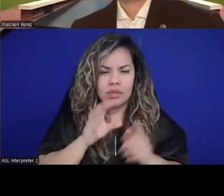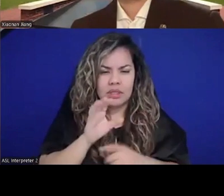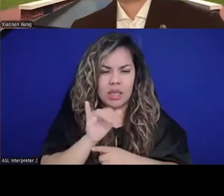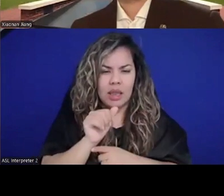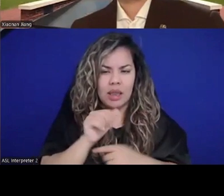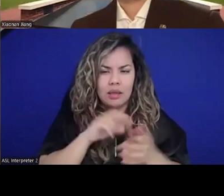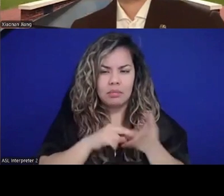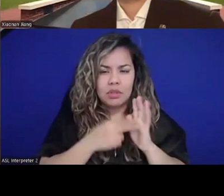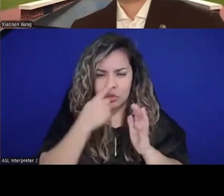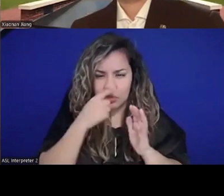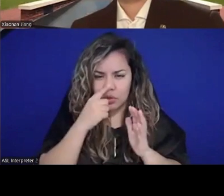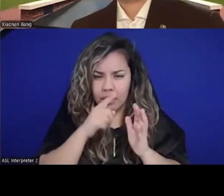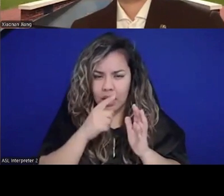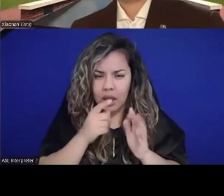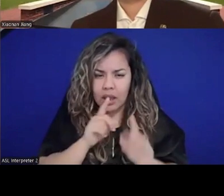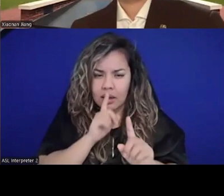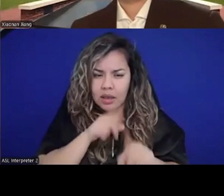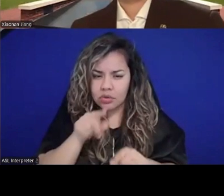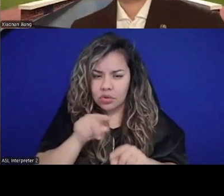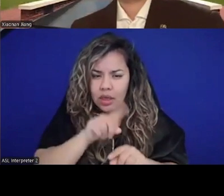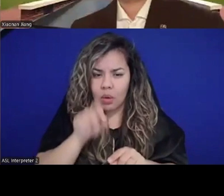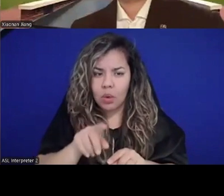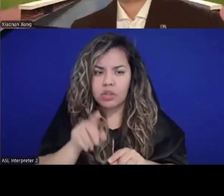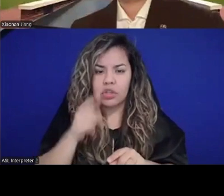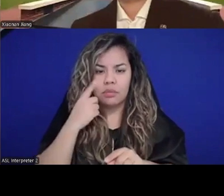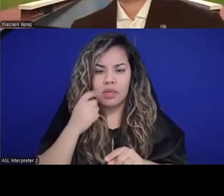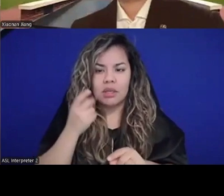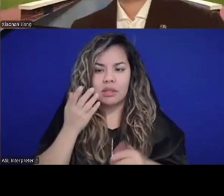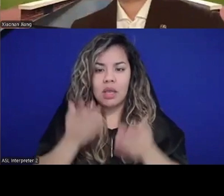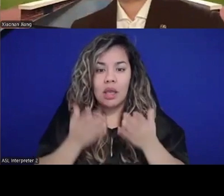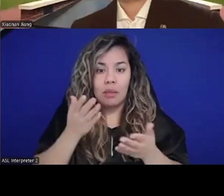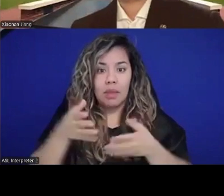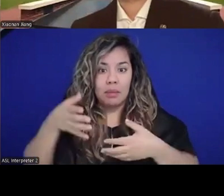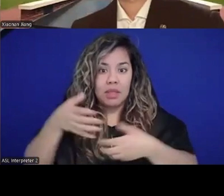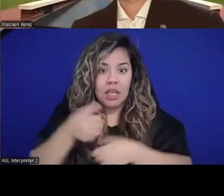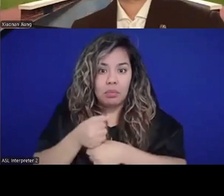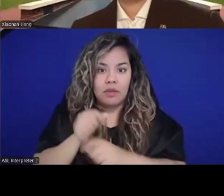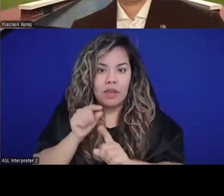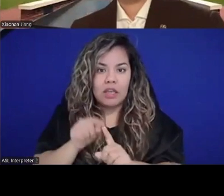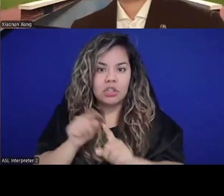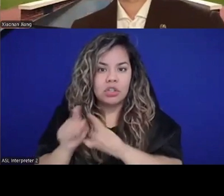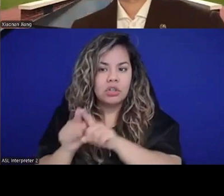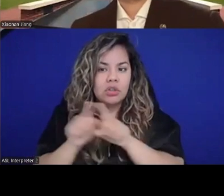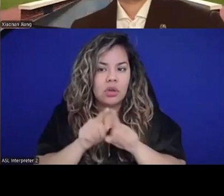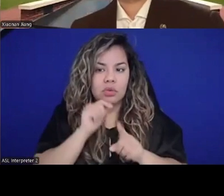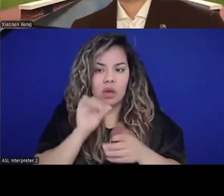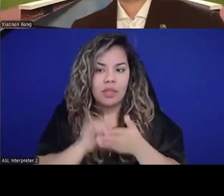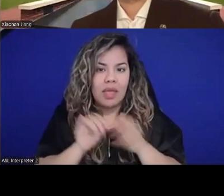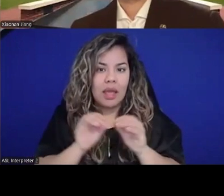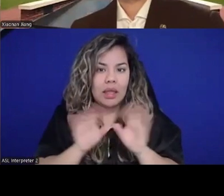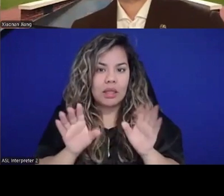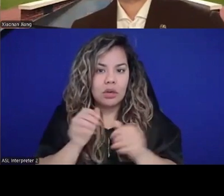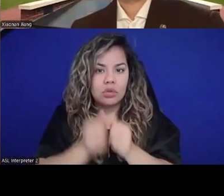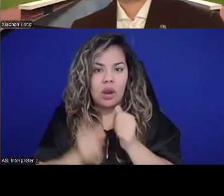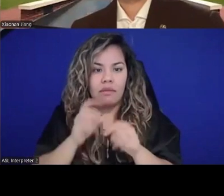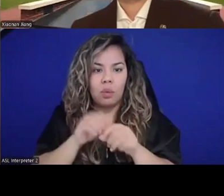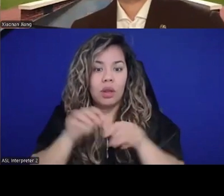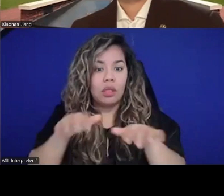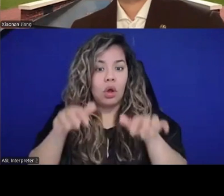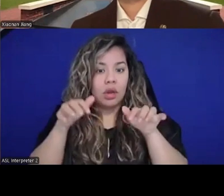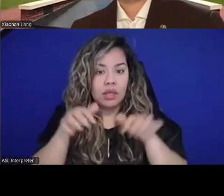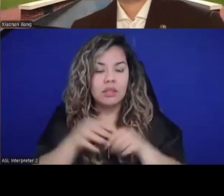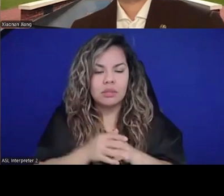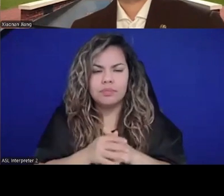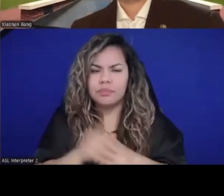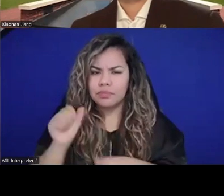answer to that question? Because maybe the abbreviation is also not that clear to everybody in the audience.